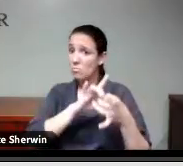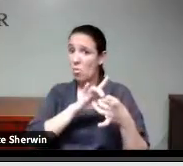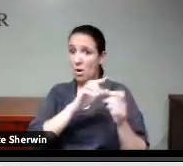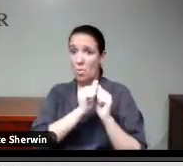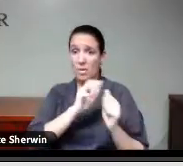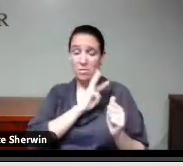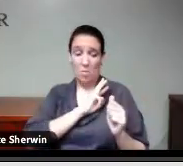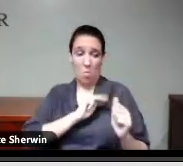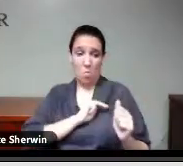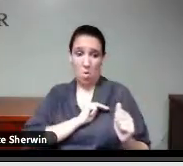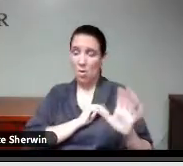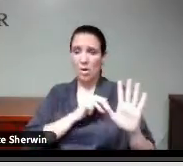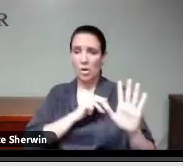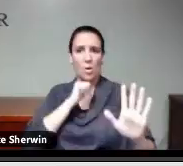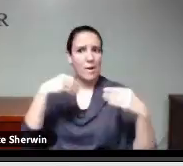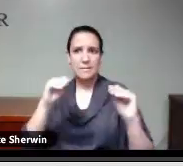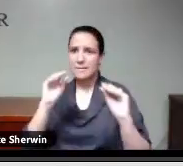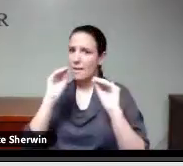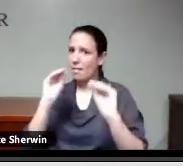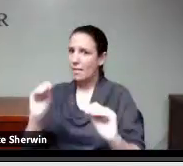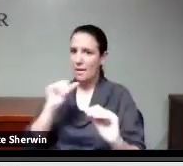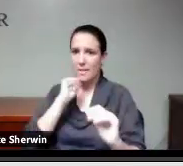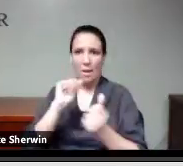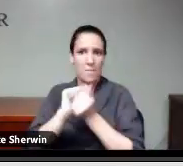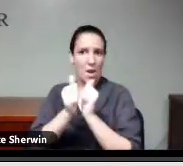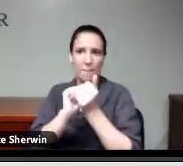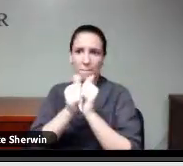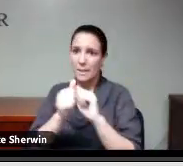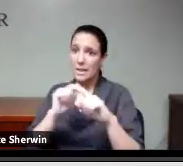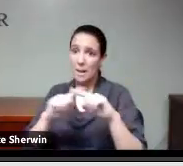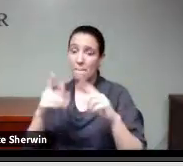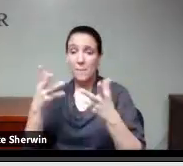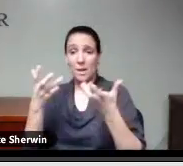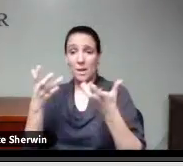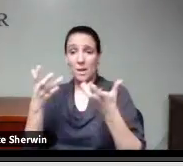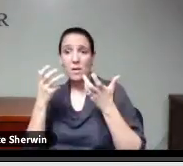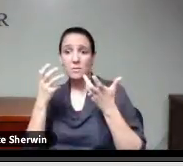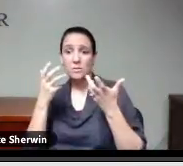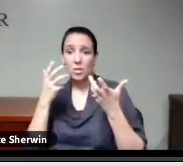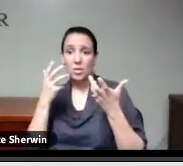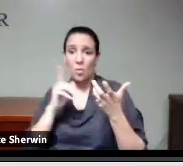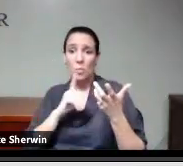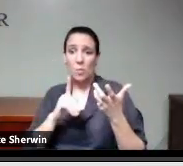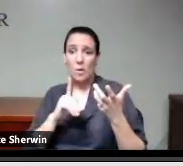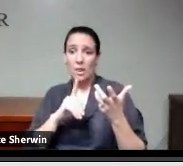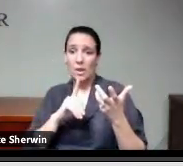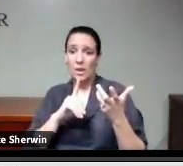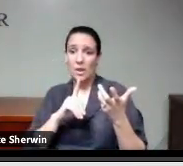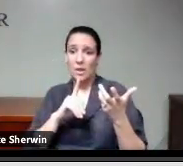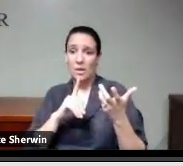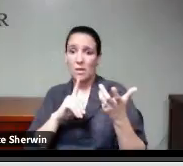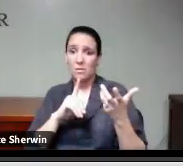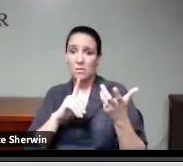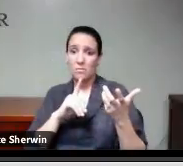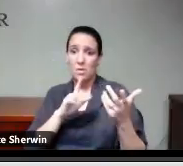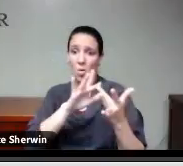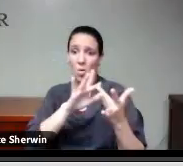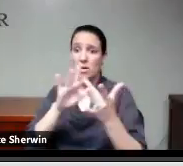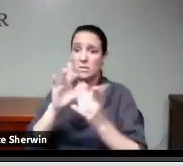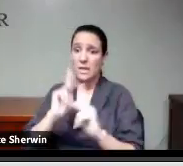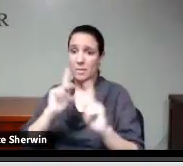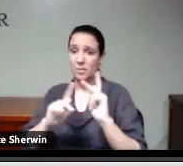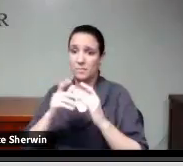and say, look, we're not selling anything, we're not competing, but we want to be able to tap into some of your servers. Employees